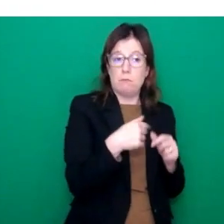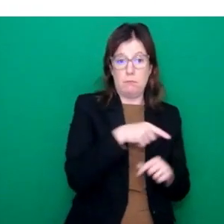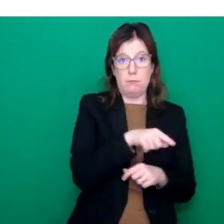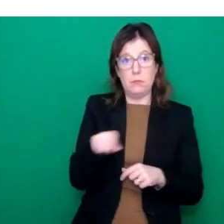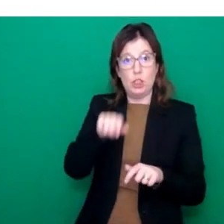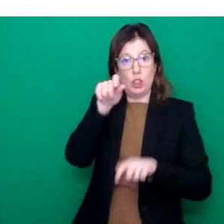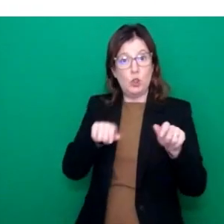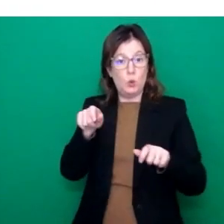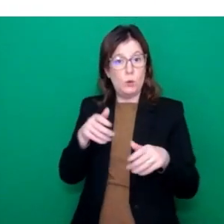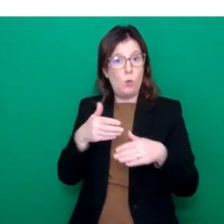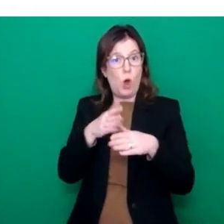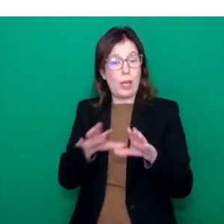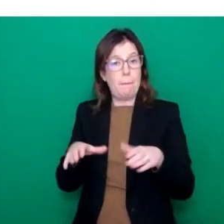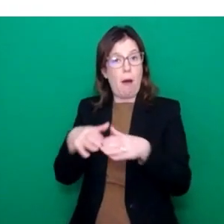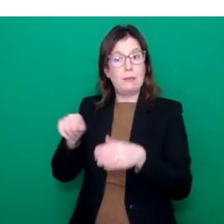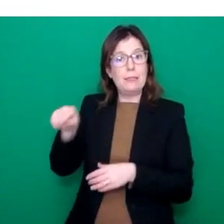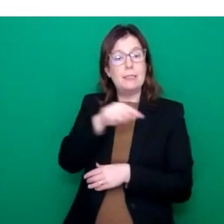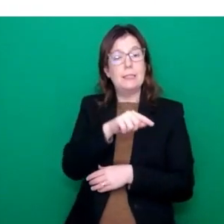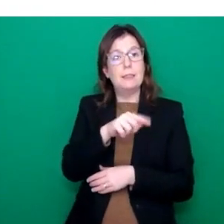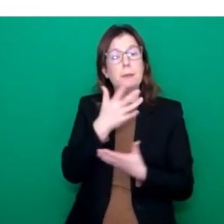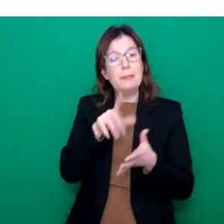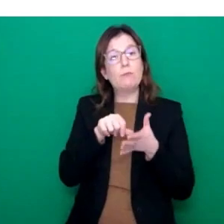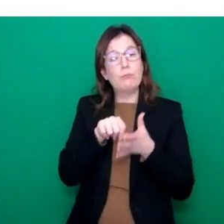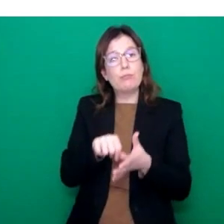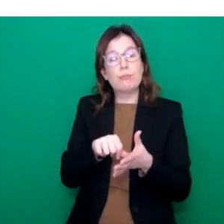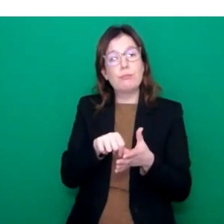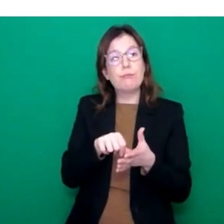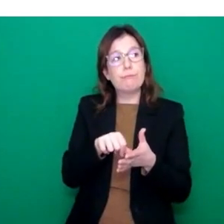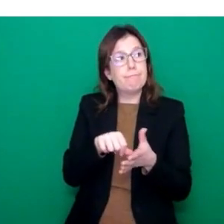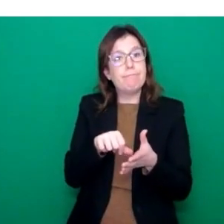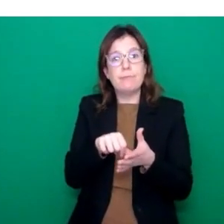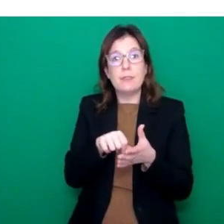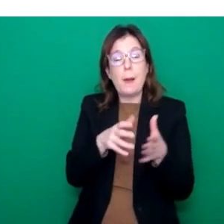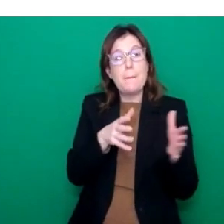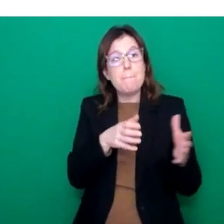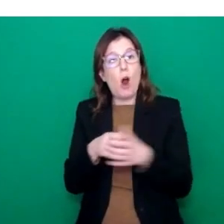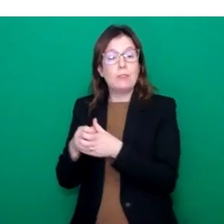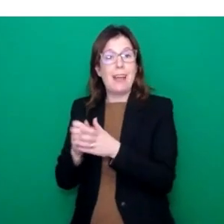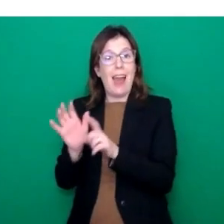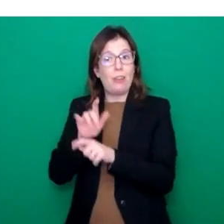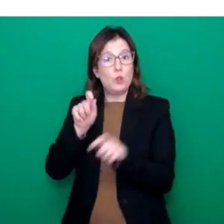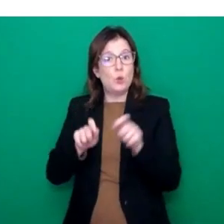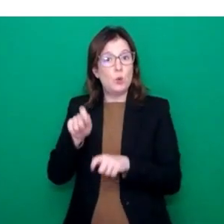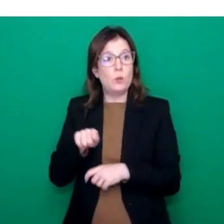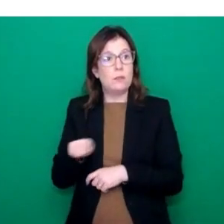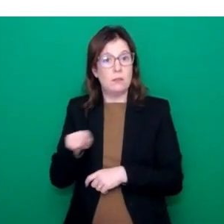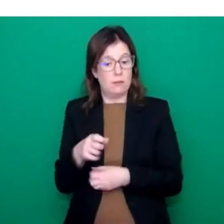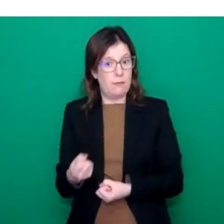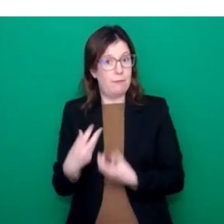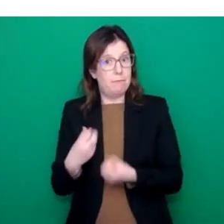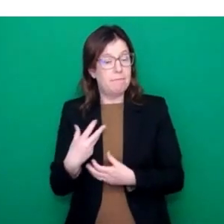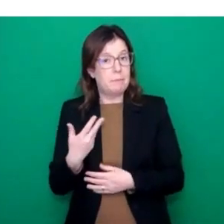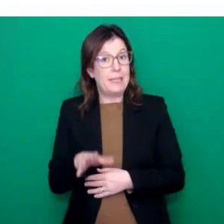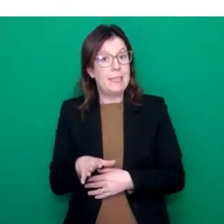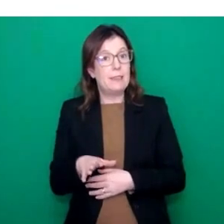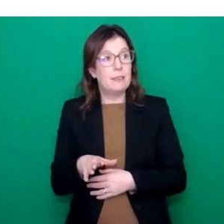working parties had a lot of difficulties, and some minoritized ethnic students were saying to us, actually it